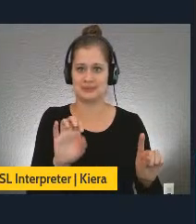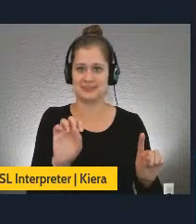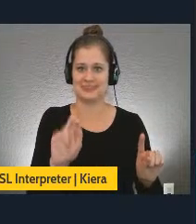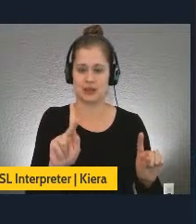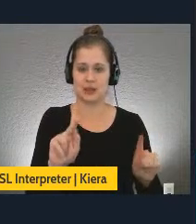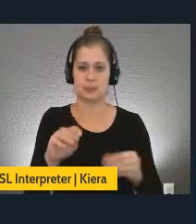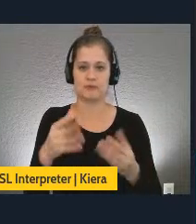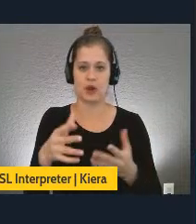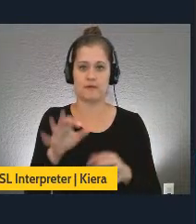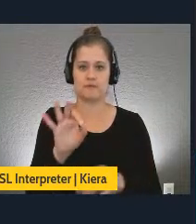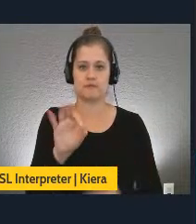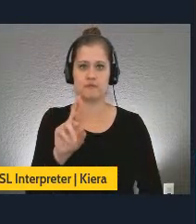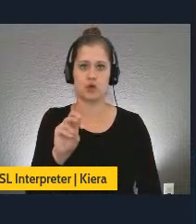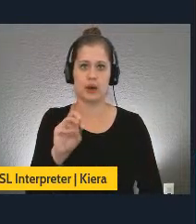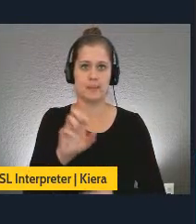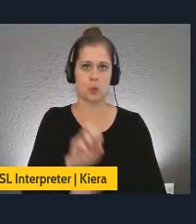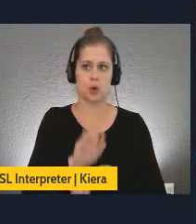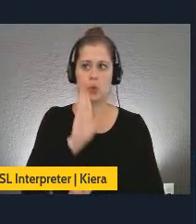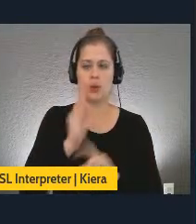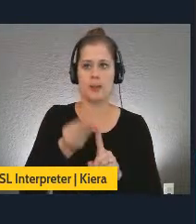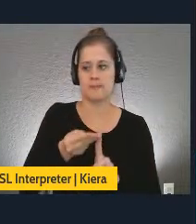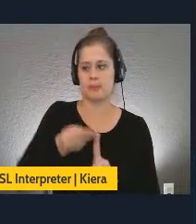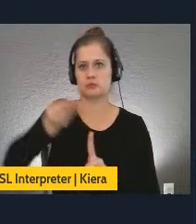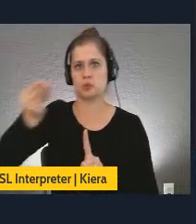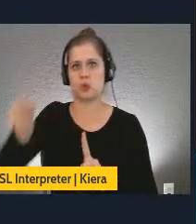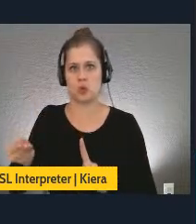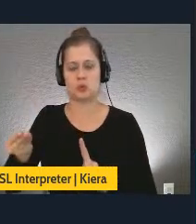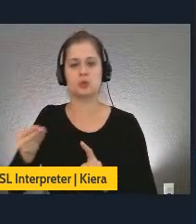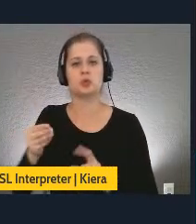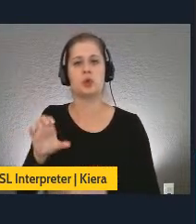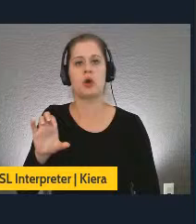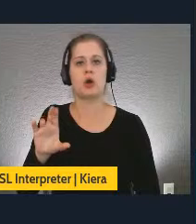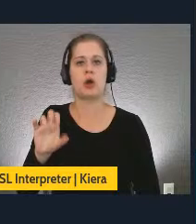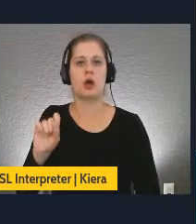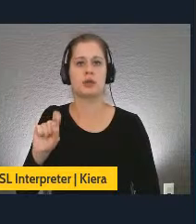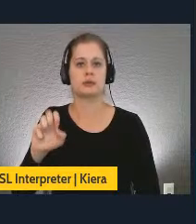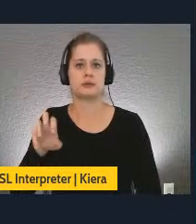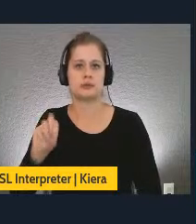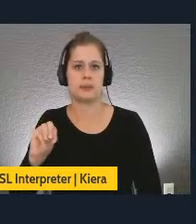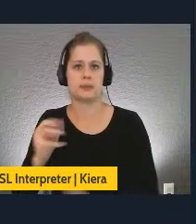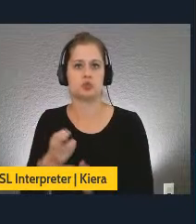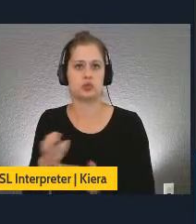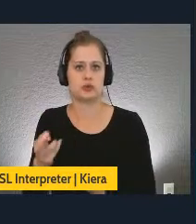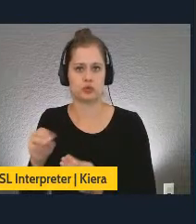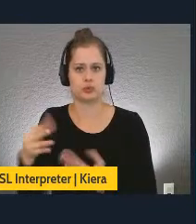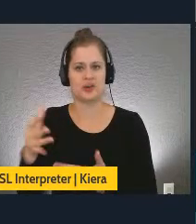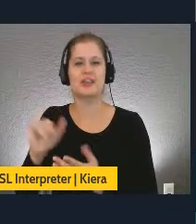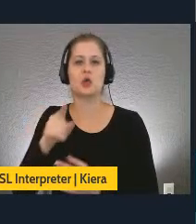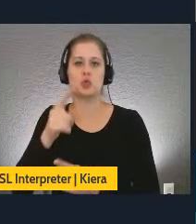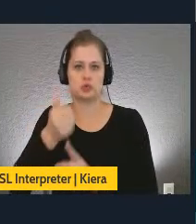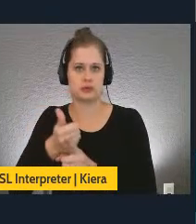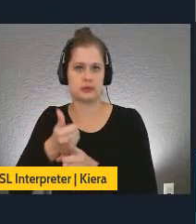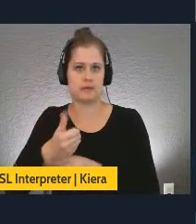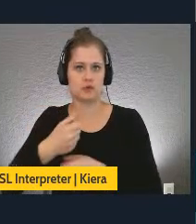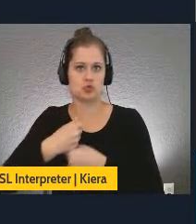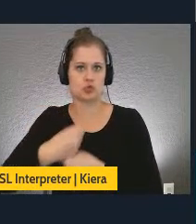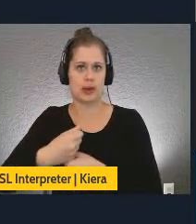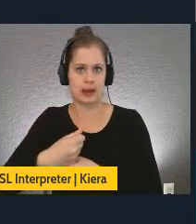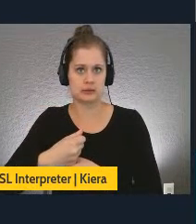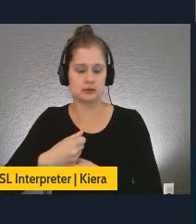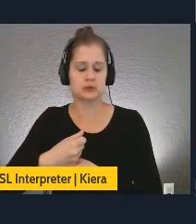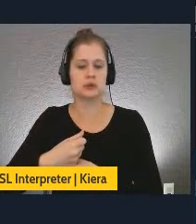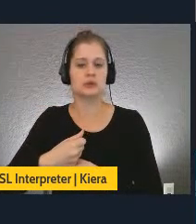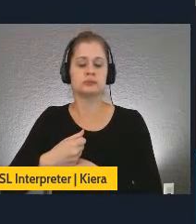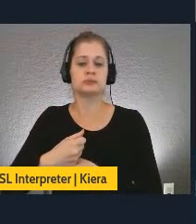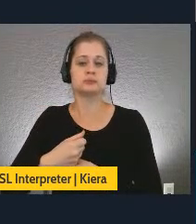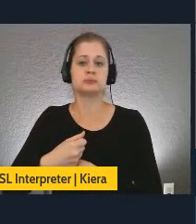pass it on to the custom resource provider, which is created by you. And then you